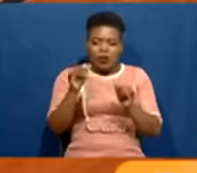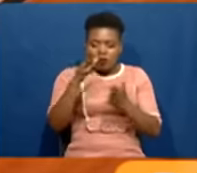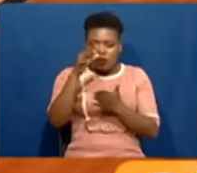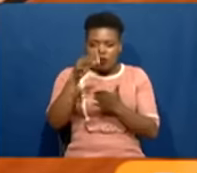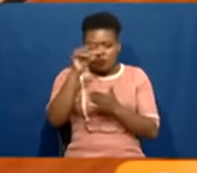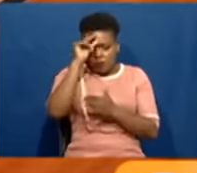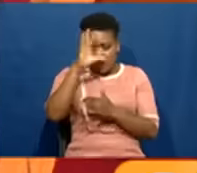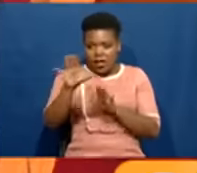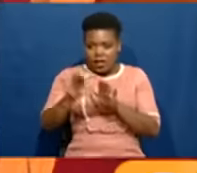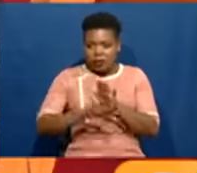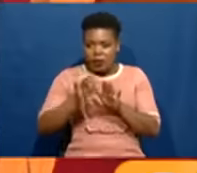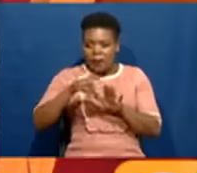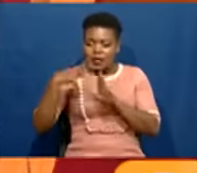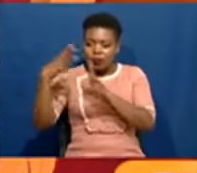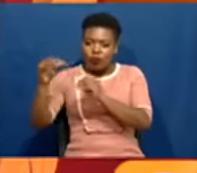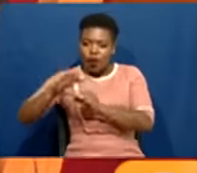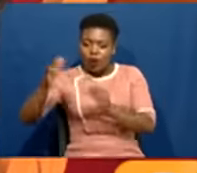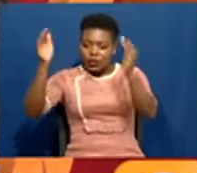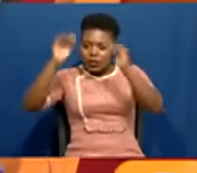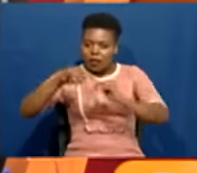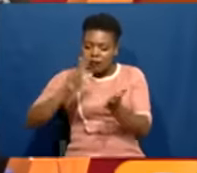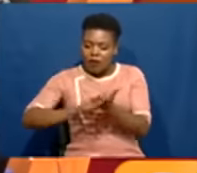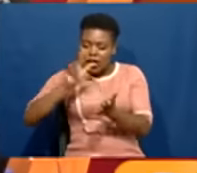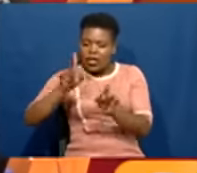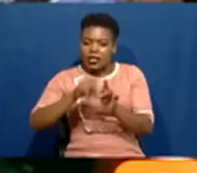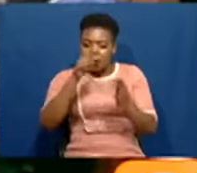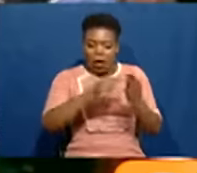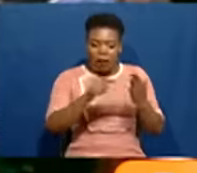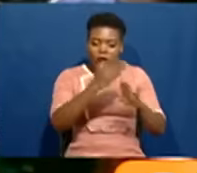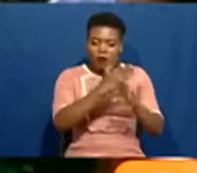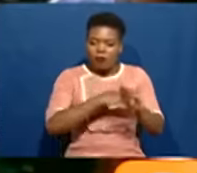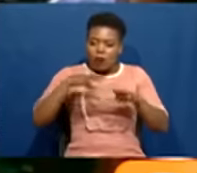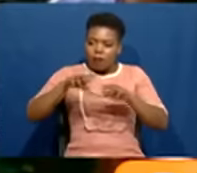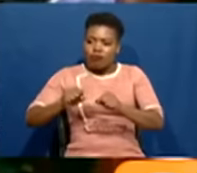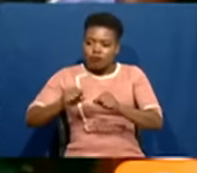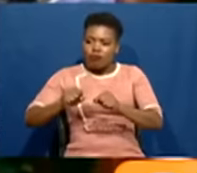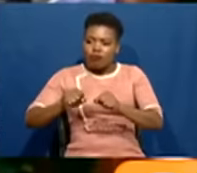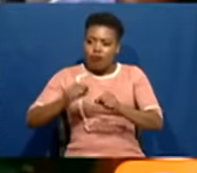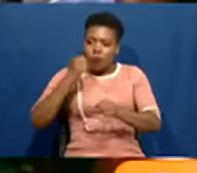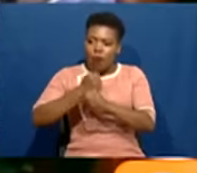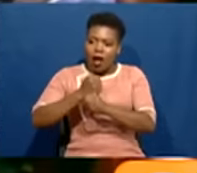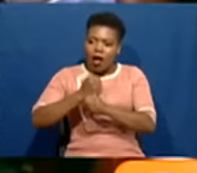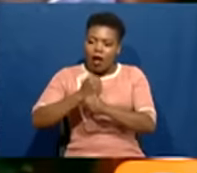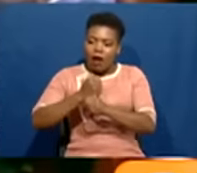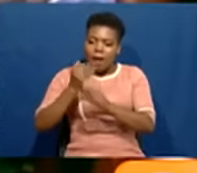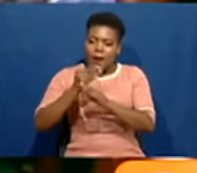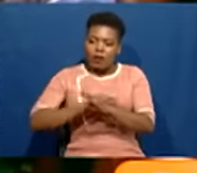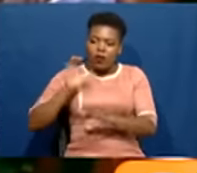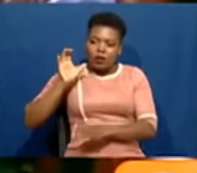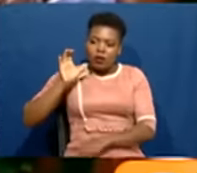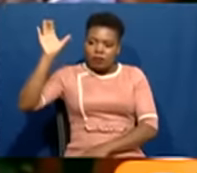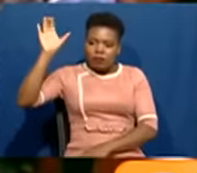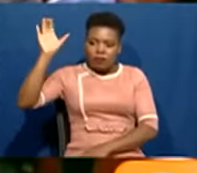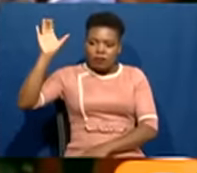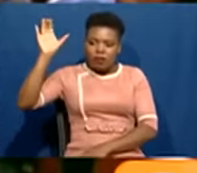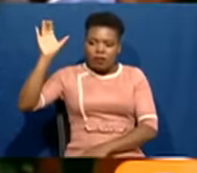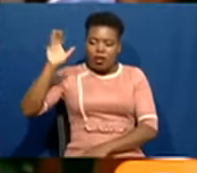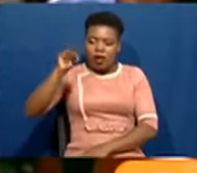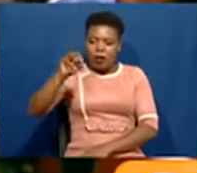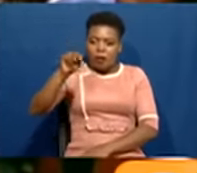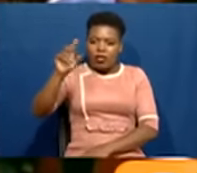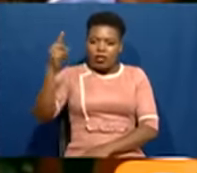go through the County Assembly for vetting and approval before he is formally appointed by the governor. Dr. Monda is the